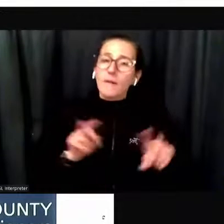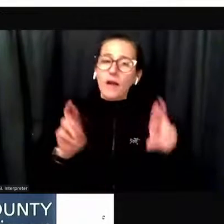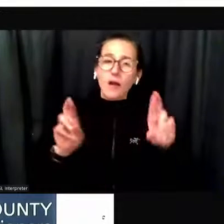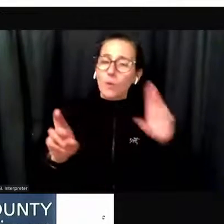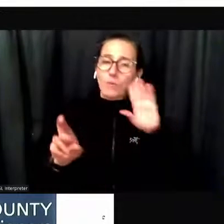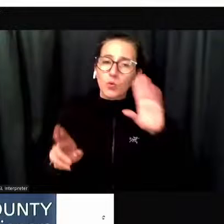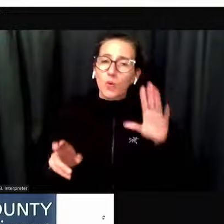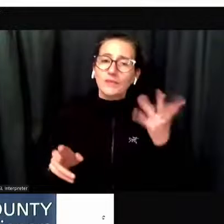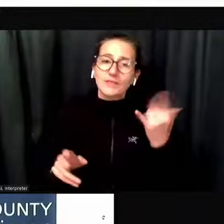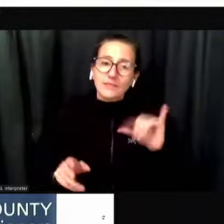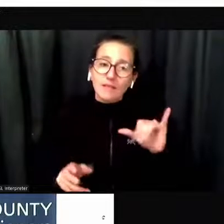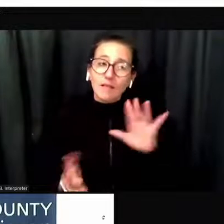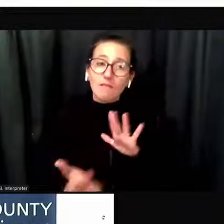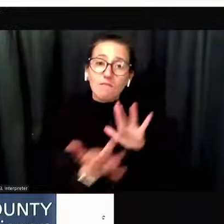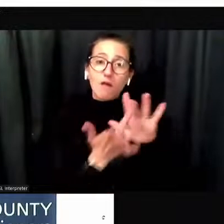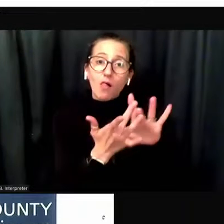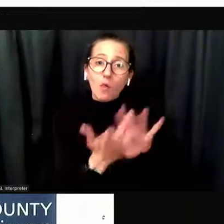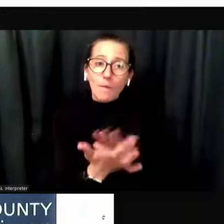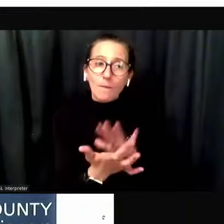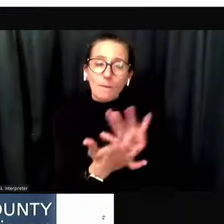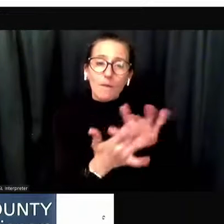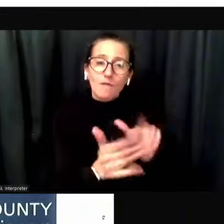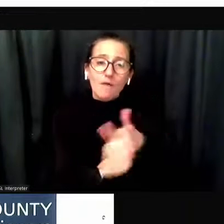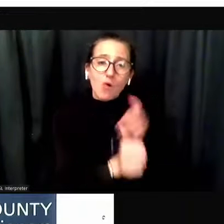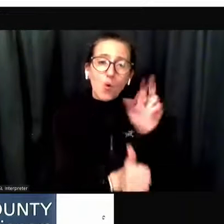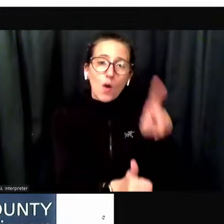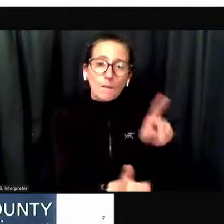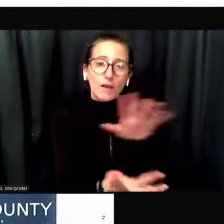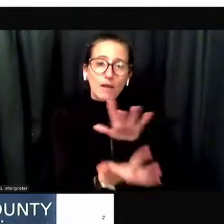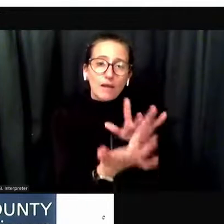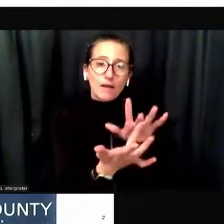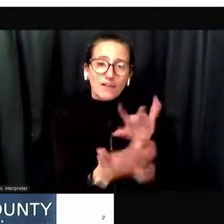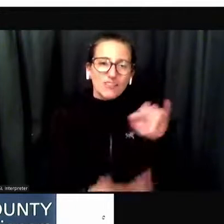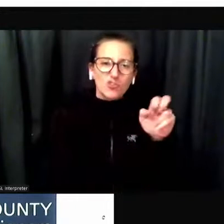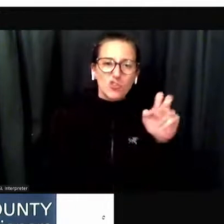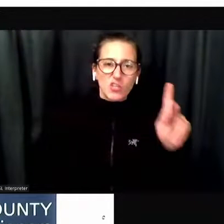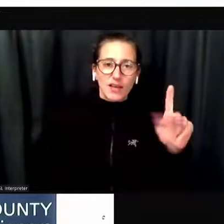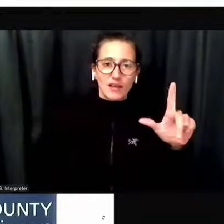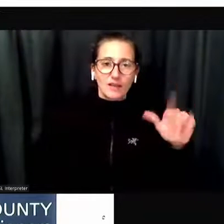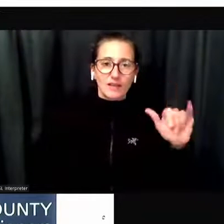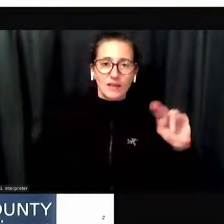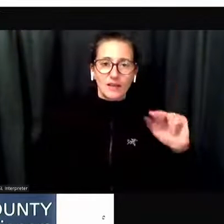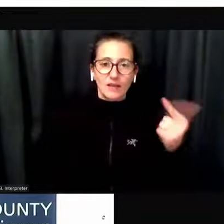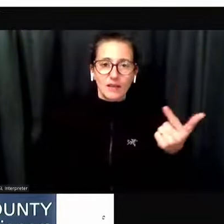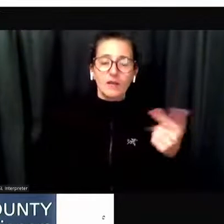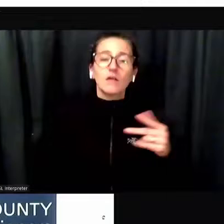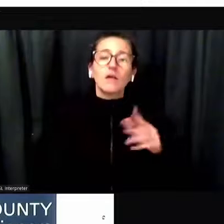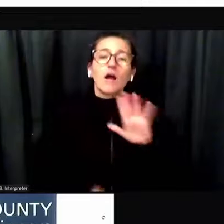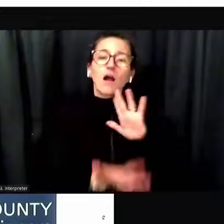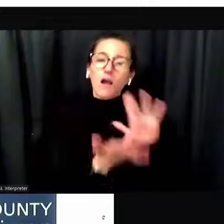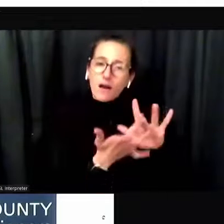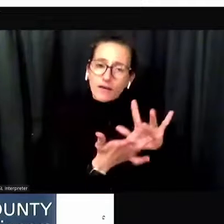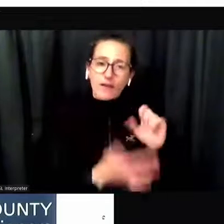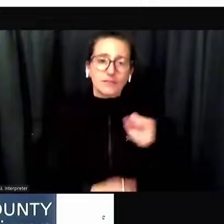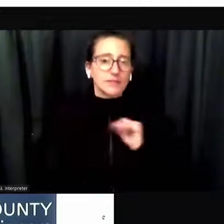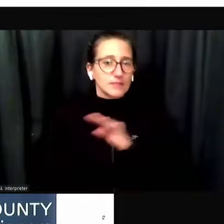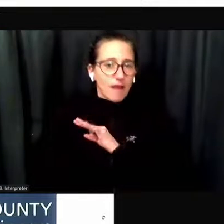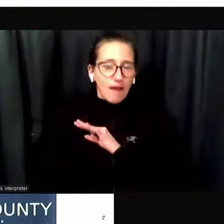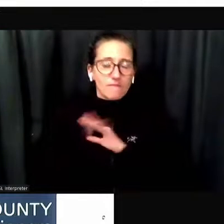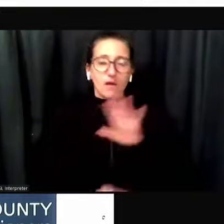commissioners, with the staff that have been supporting this call to get the information out there and to get the answers that you